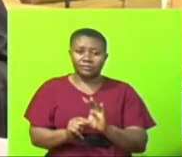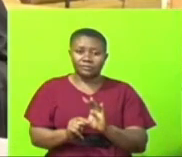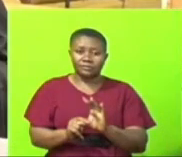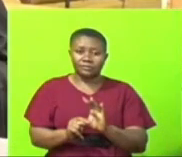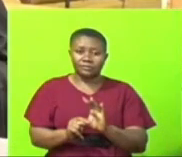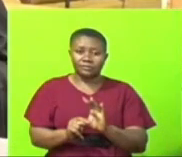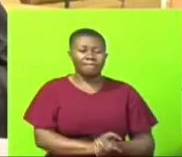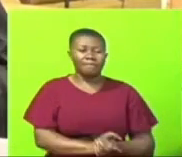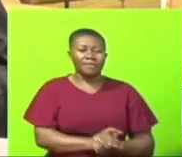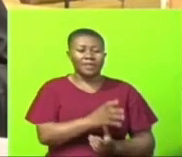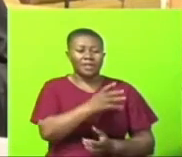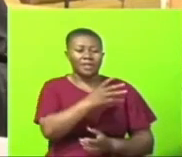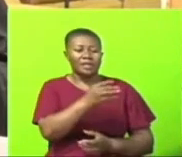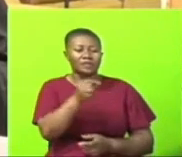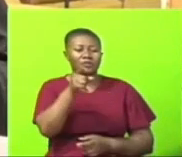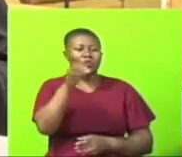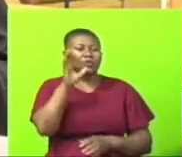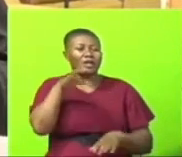could act